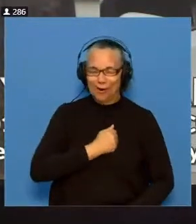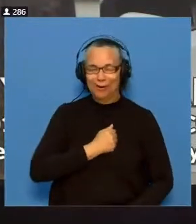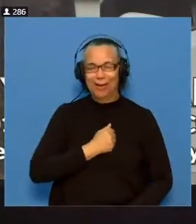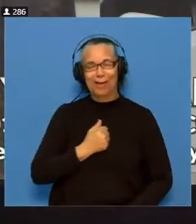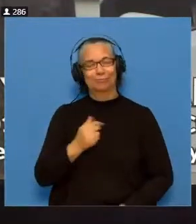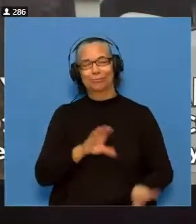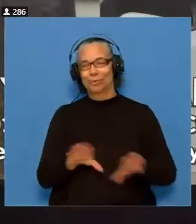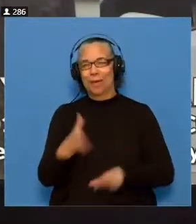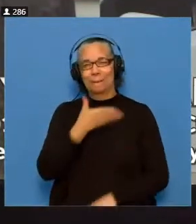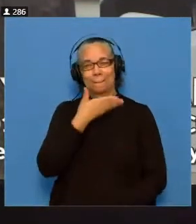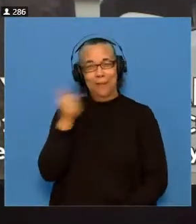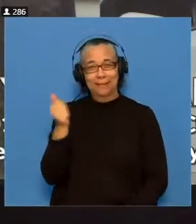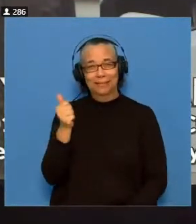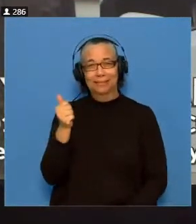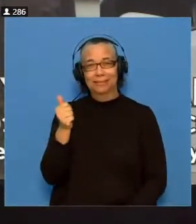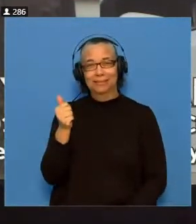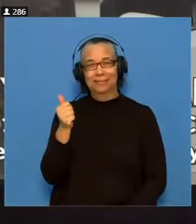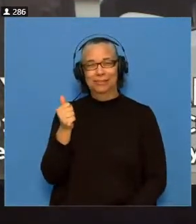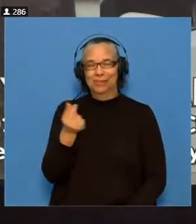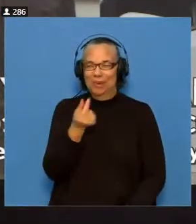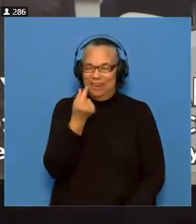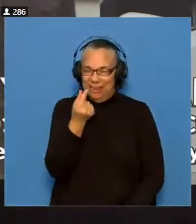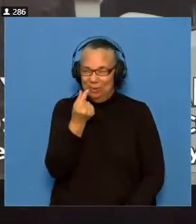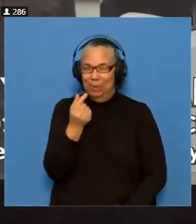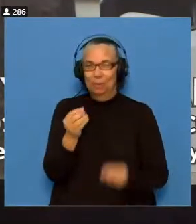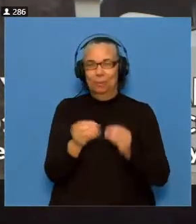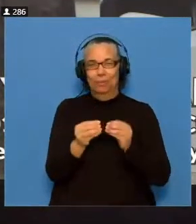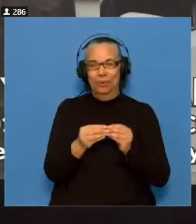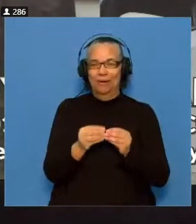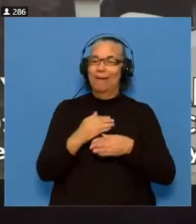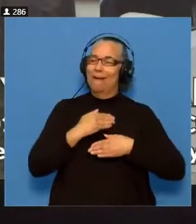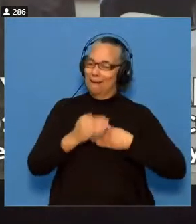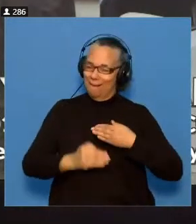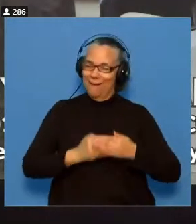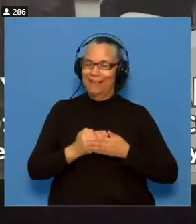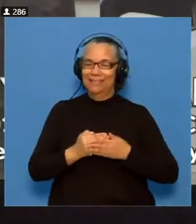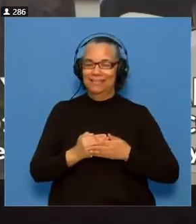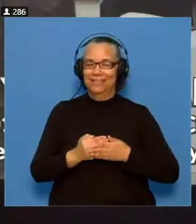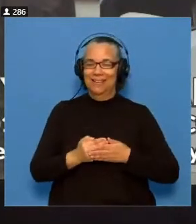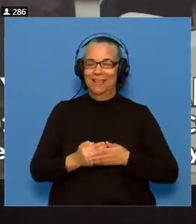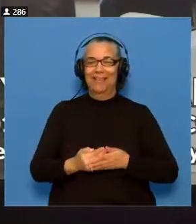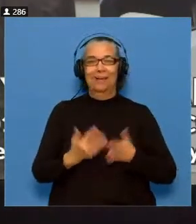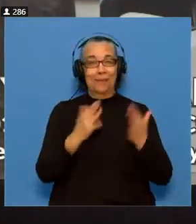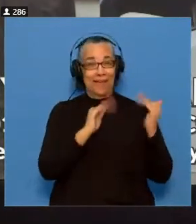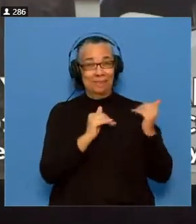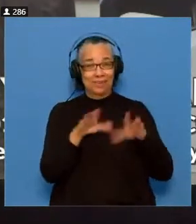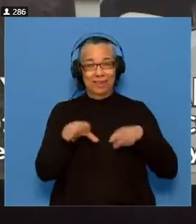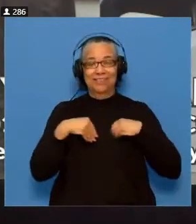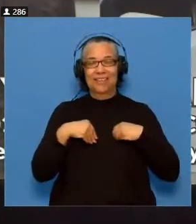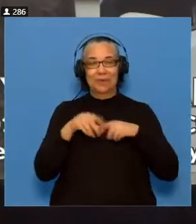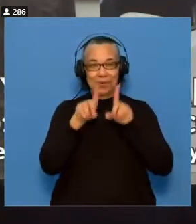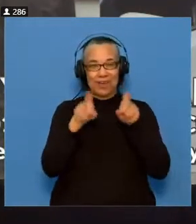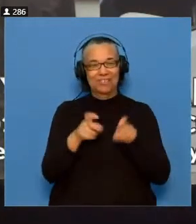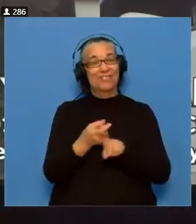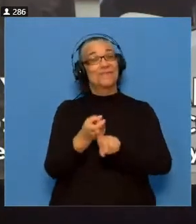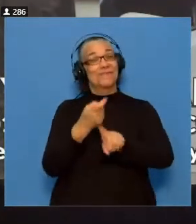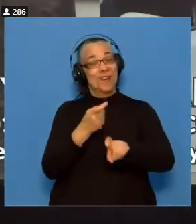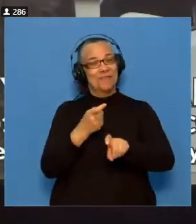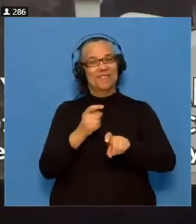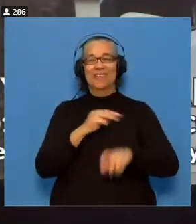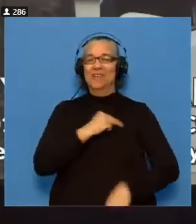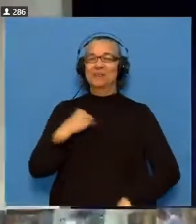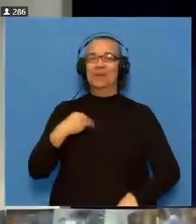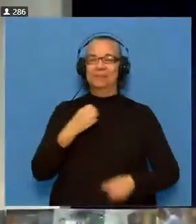my best to be a little bit more kind. So with that, I'm happy to take questions from members of our media